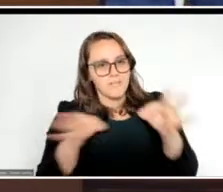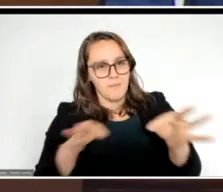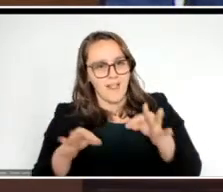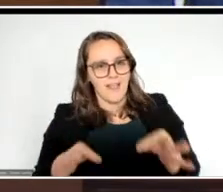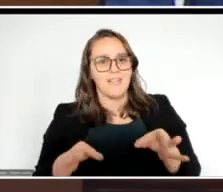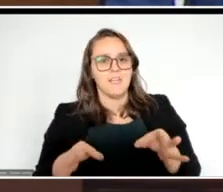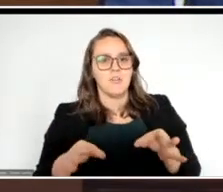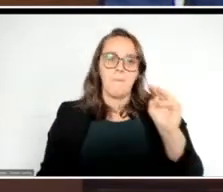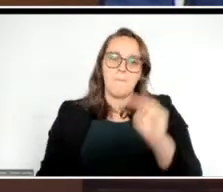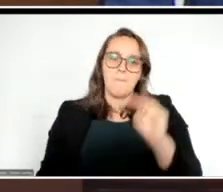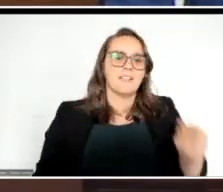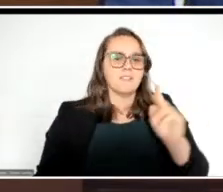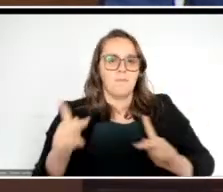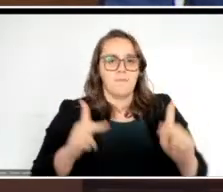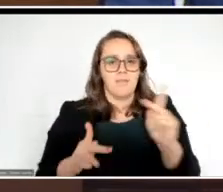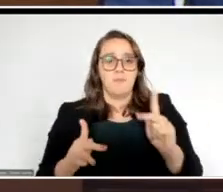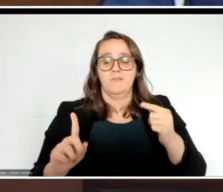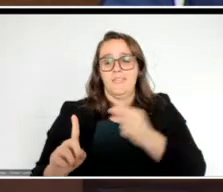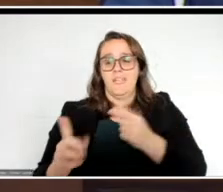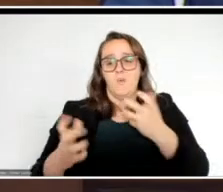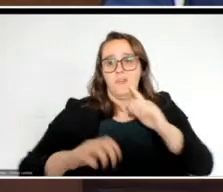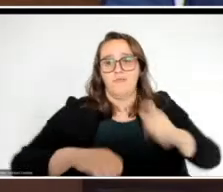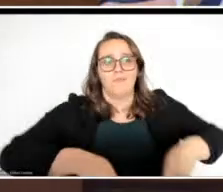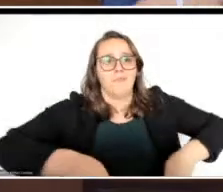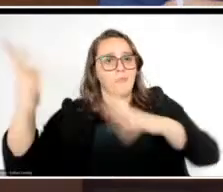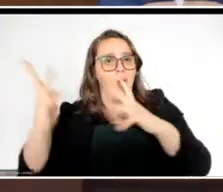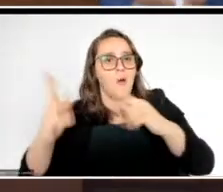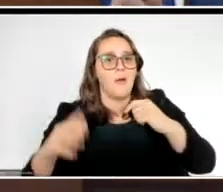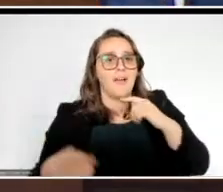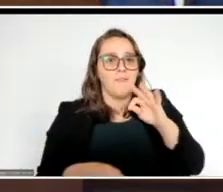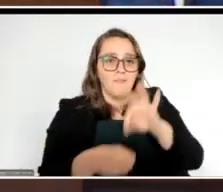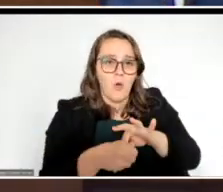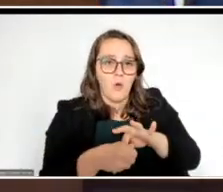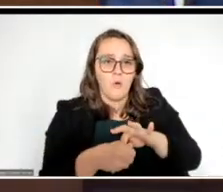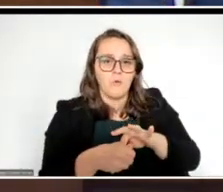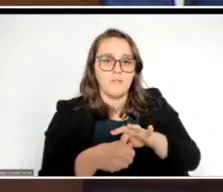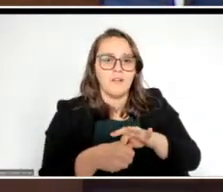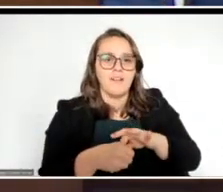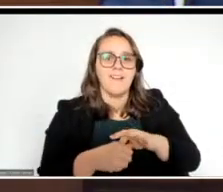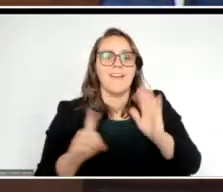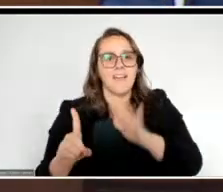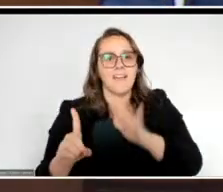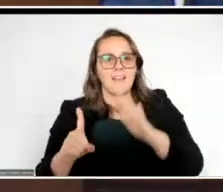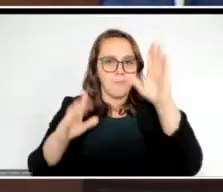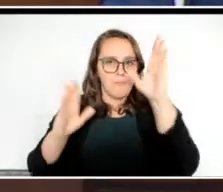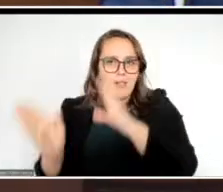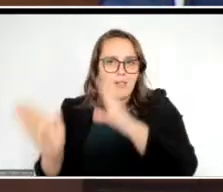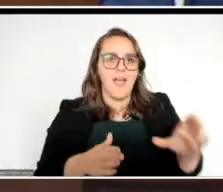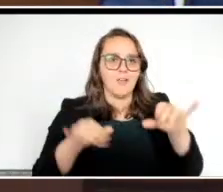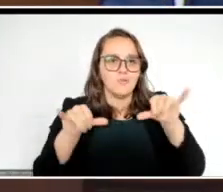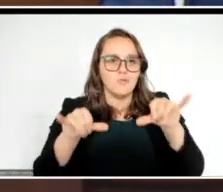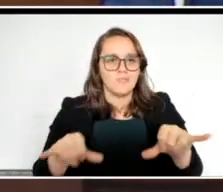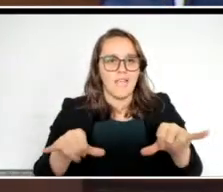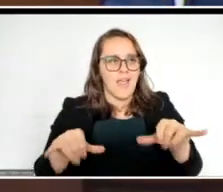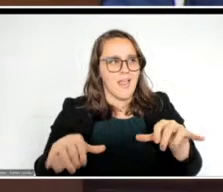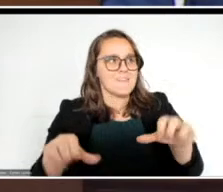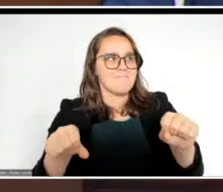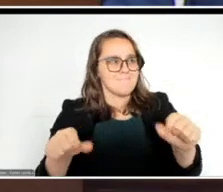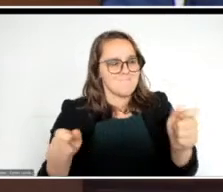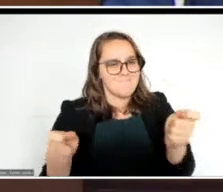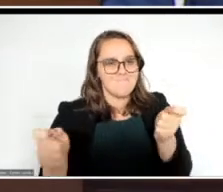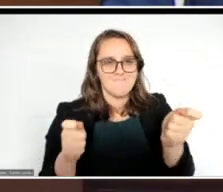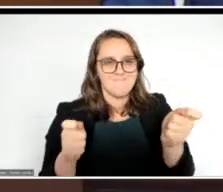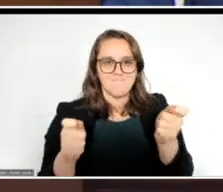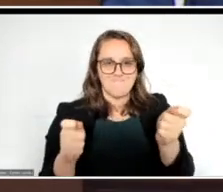to throw out as part of his scheme to remain in power. And whatever is underway to